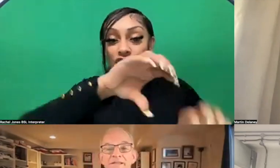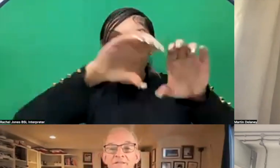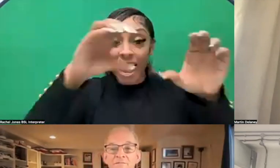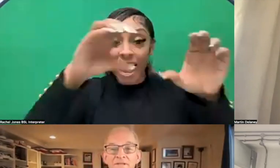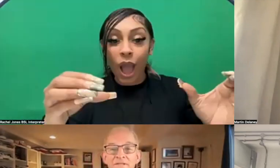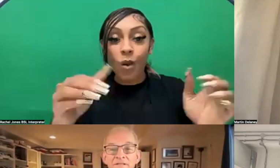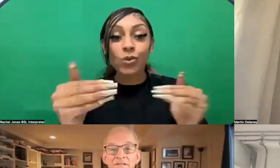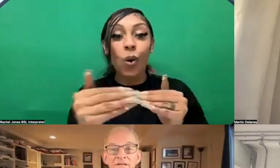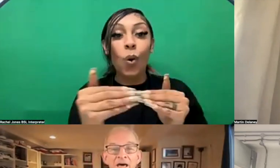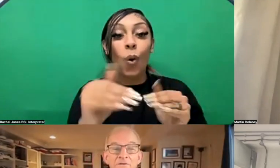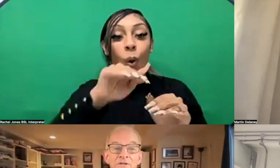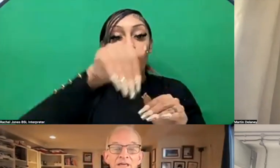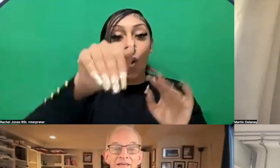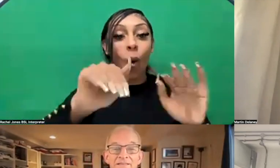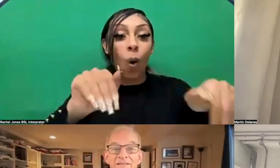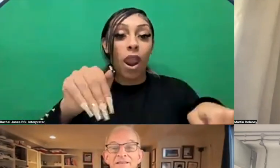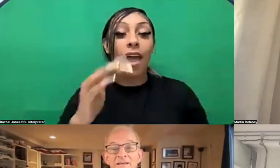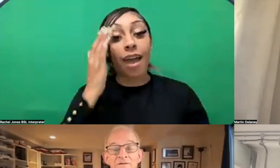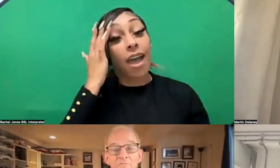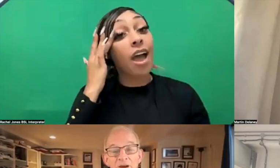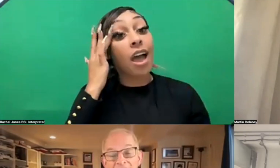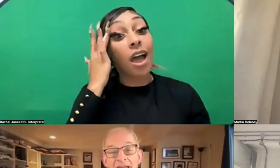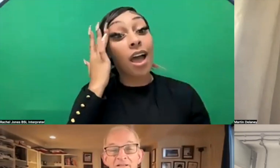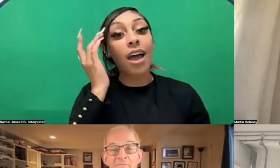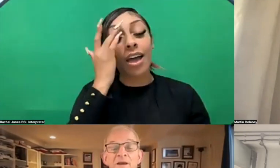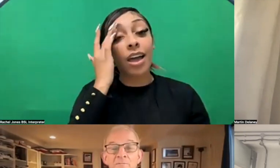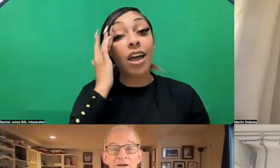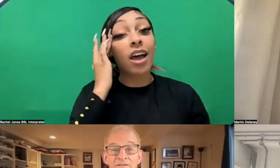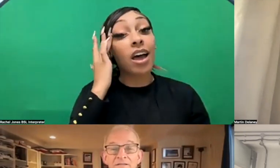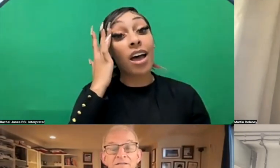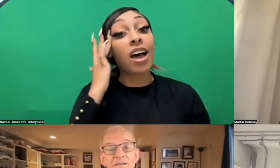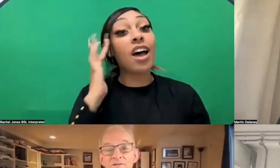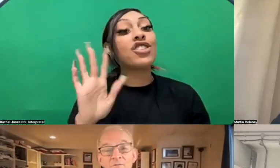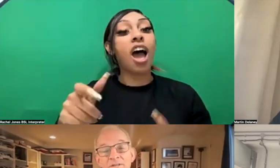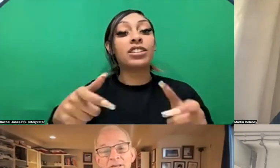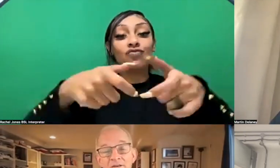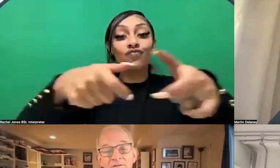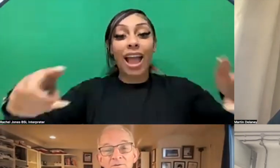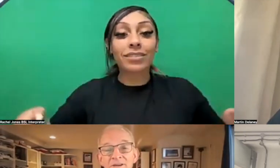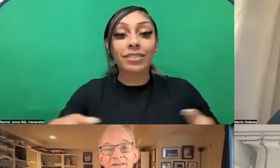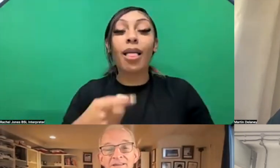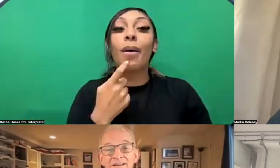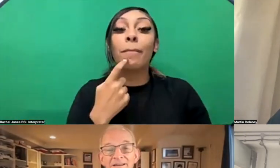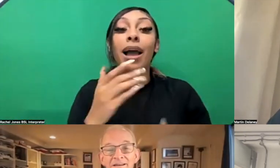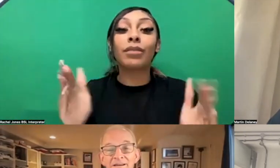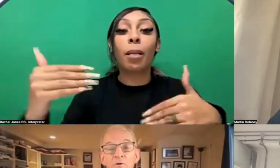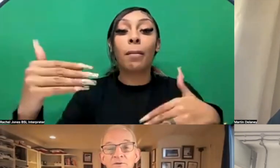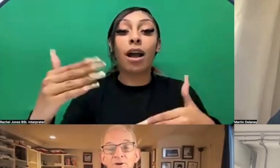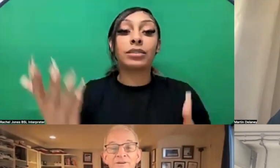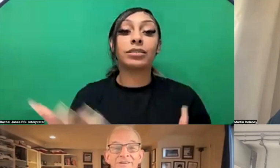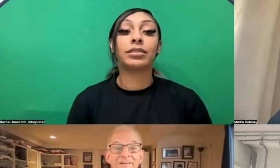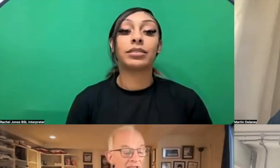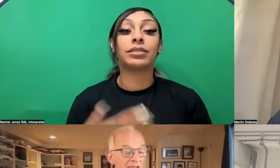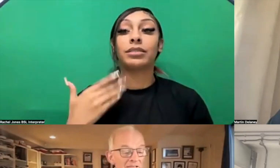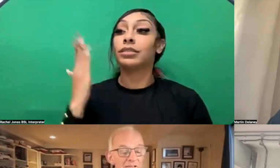make LinnStrument not look like the rectangular metal box it is. So I went down to a wood